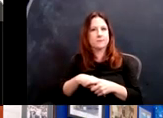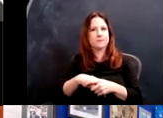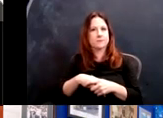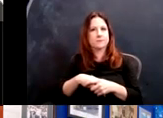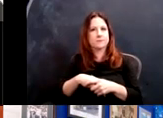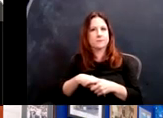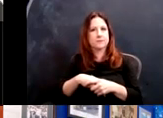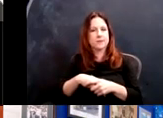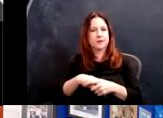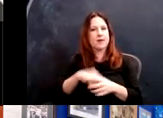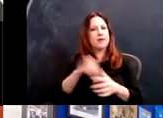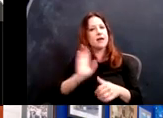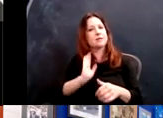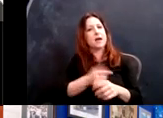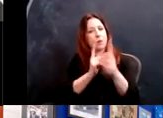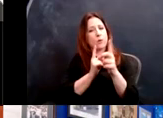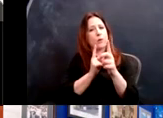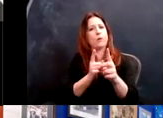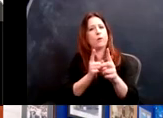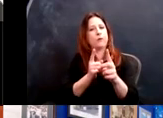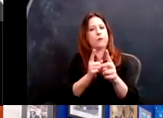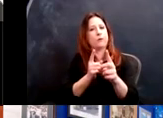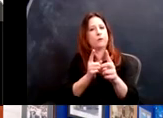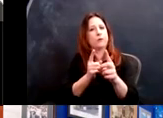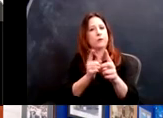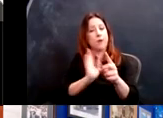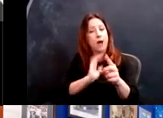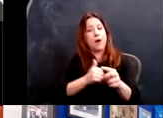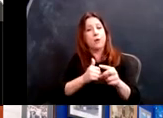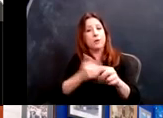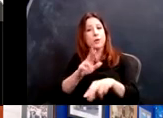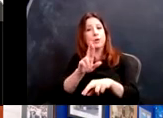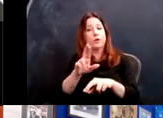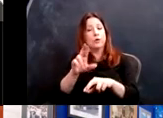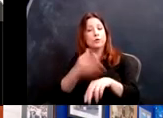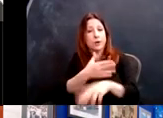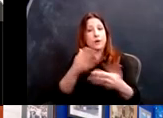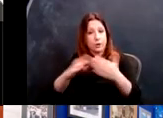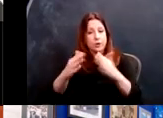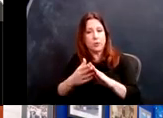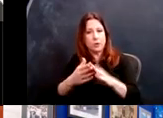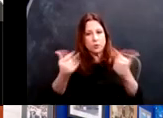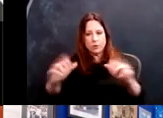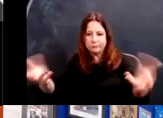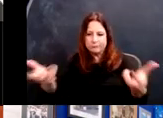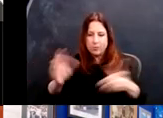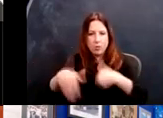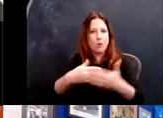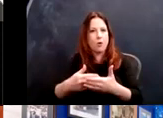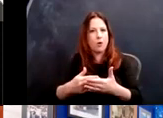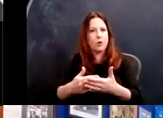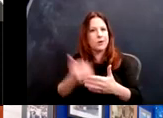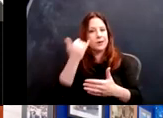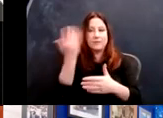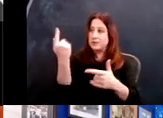we try to do for people in our recovery community. This is my hope for all that enter into